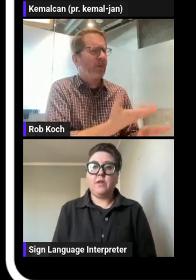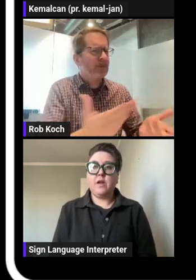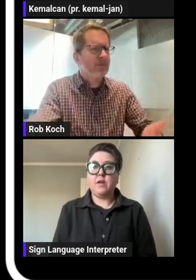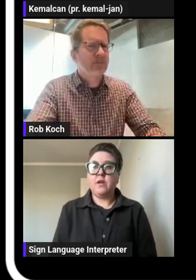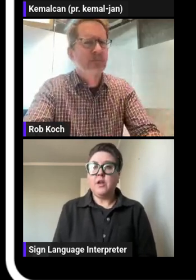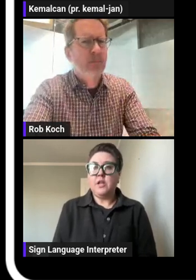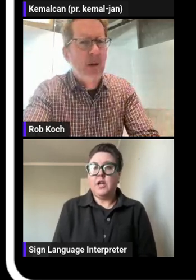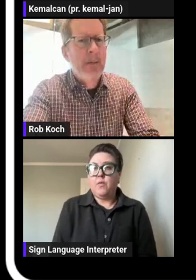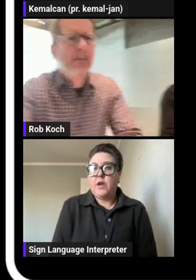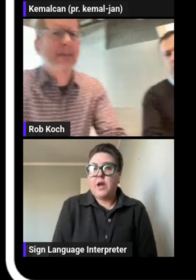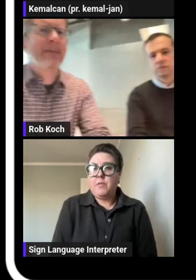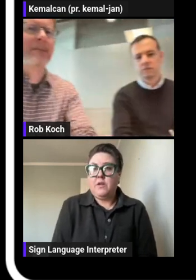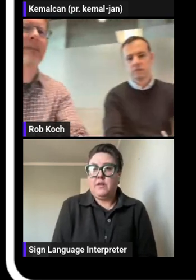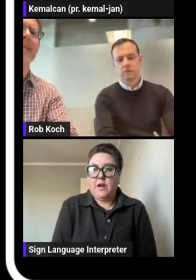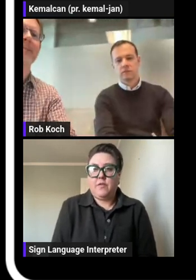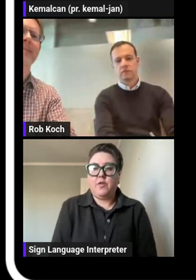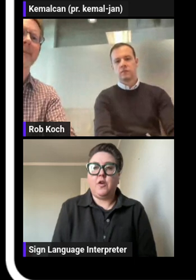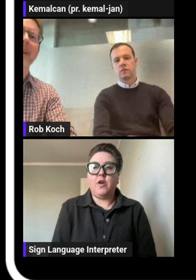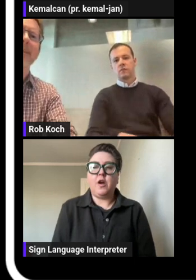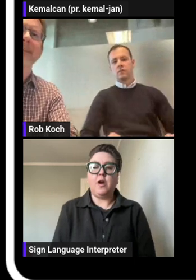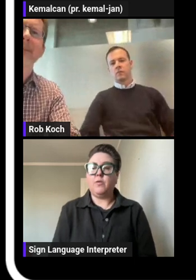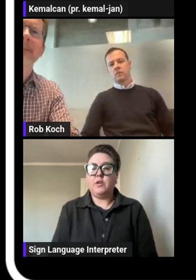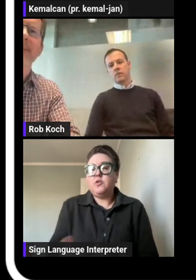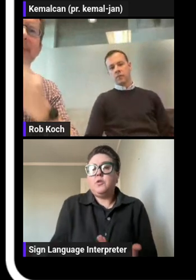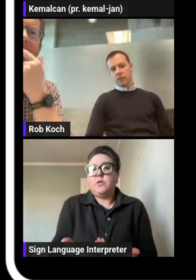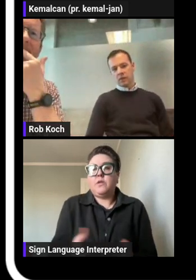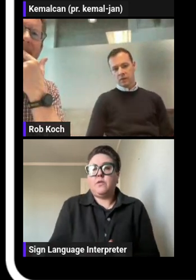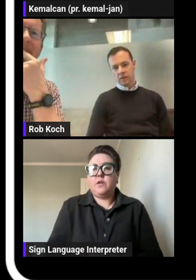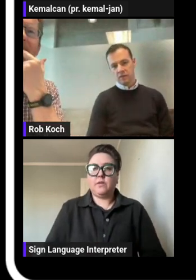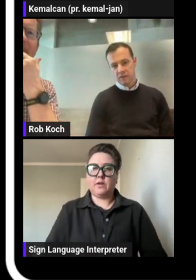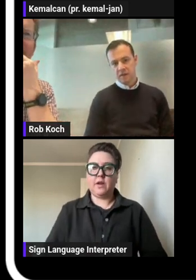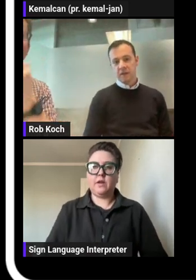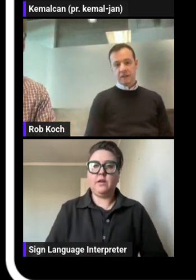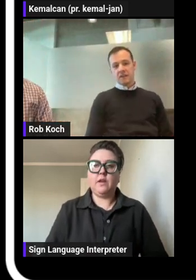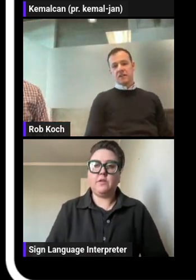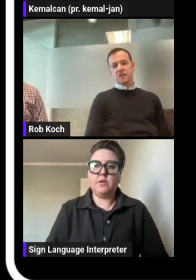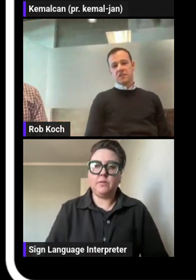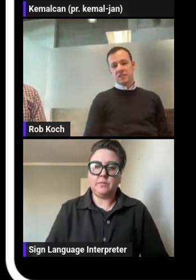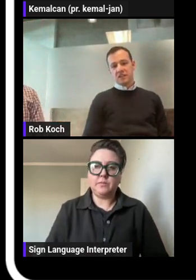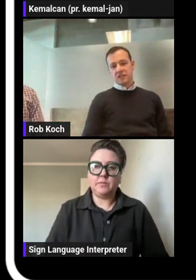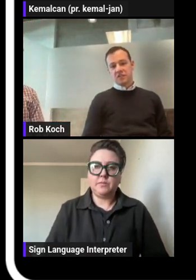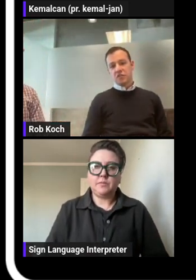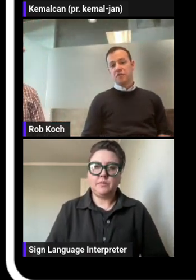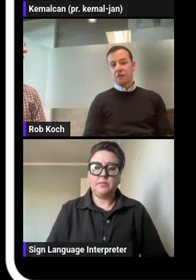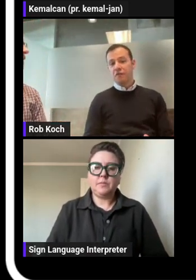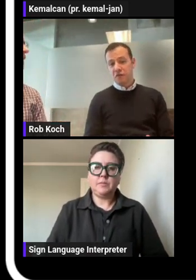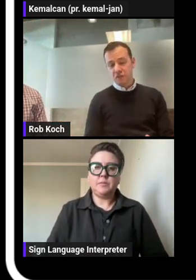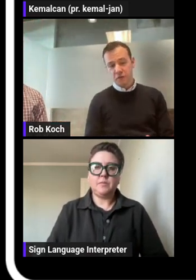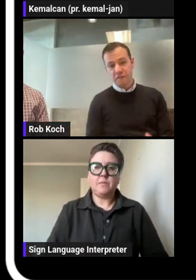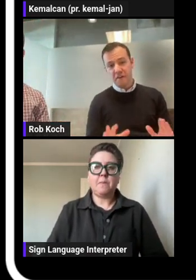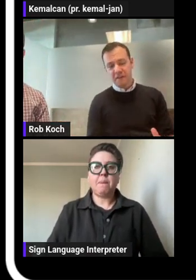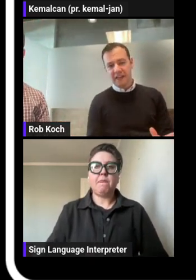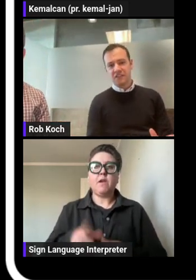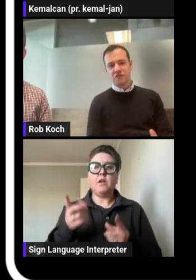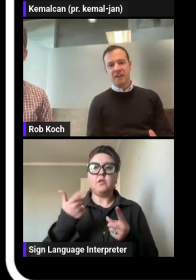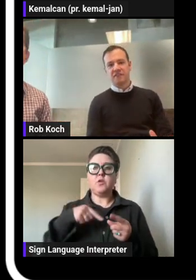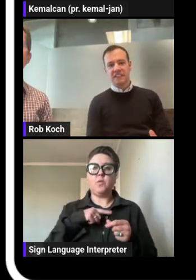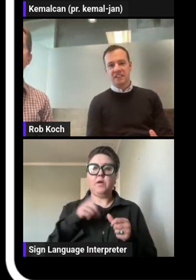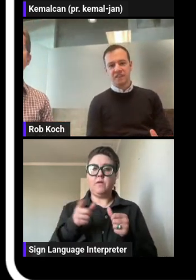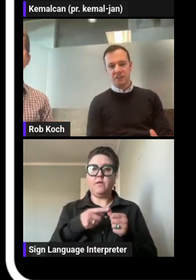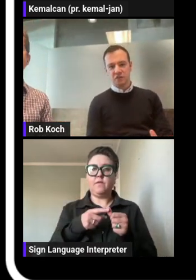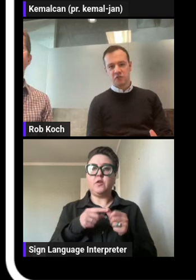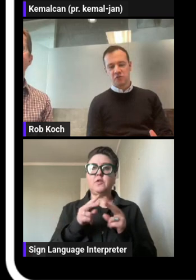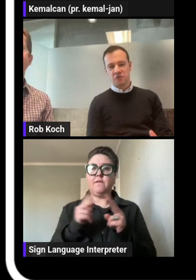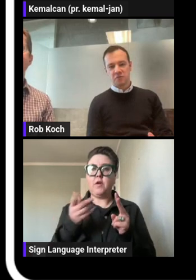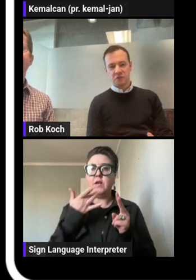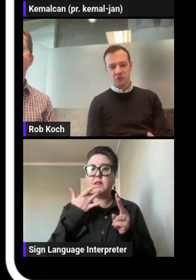them. And then, yeah, what happened after? What did you do with those videos that I gave to you? So we were first of all very lucky to have